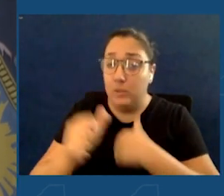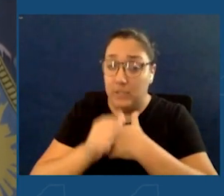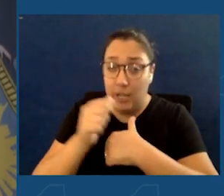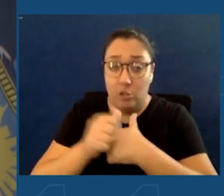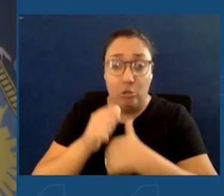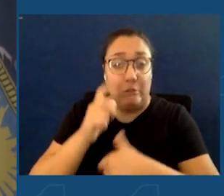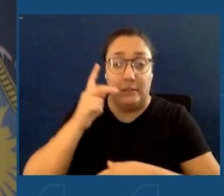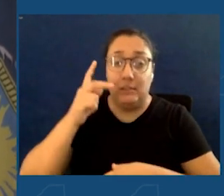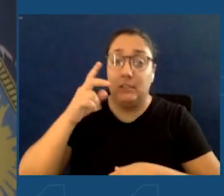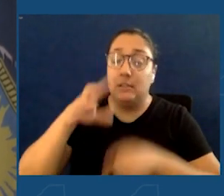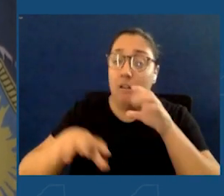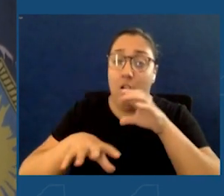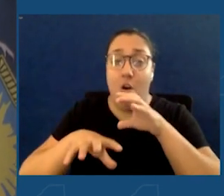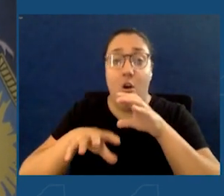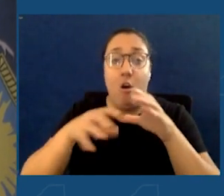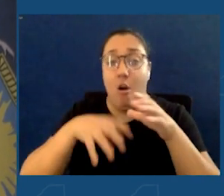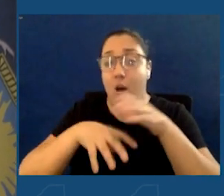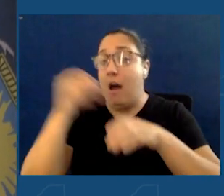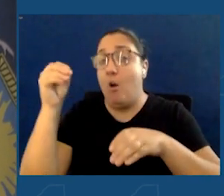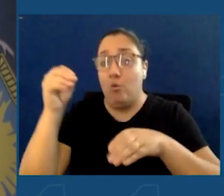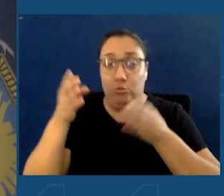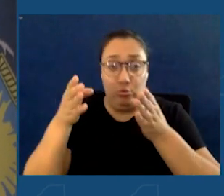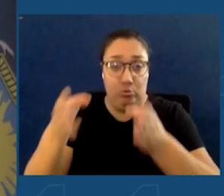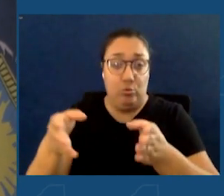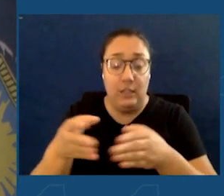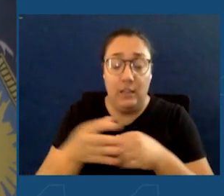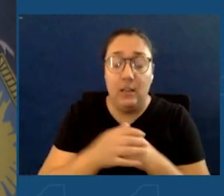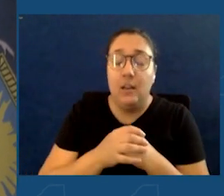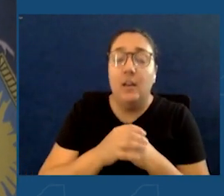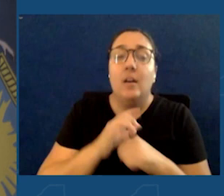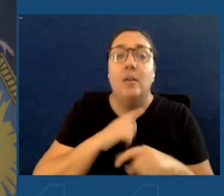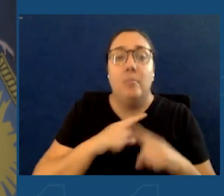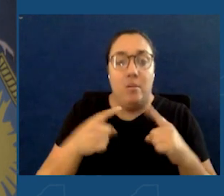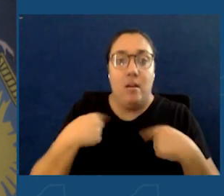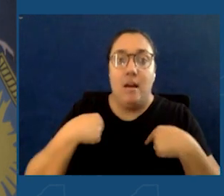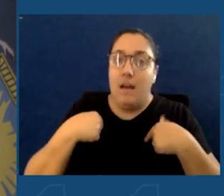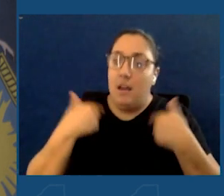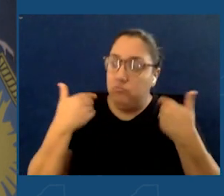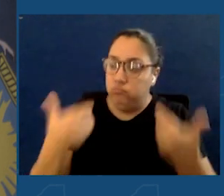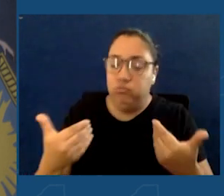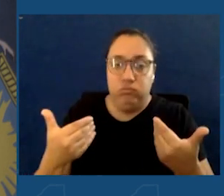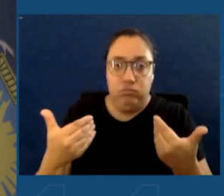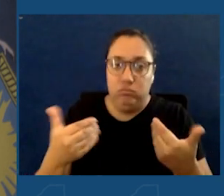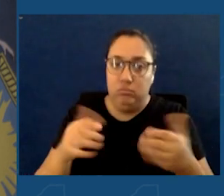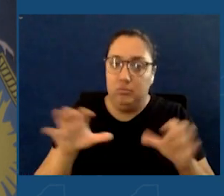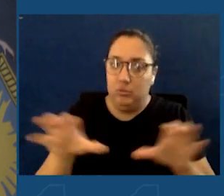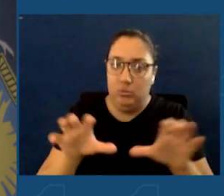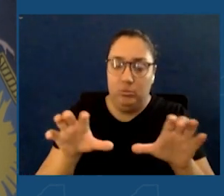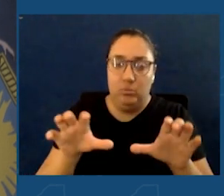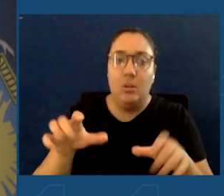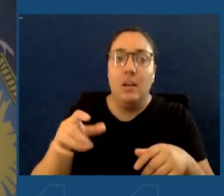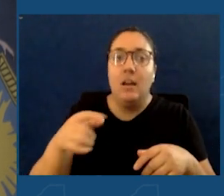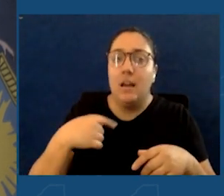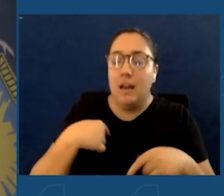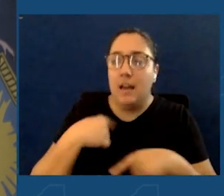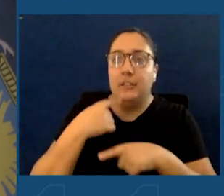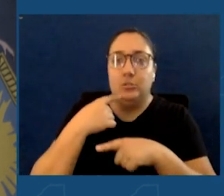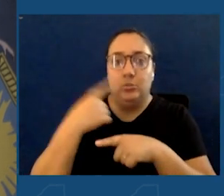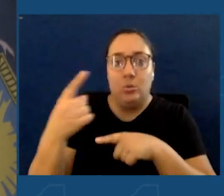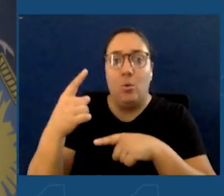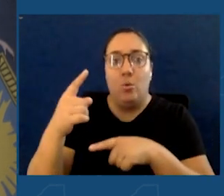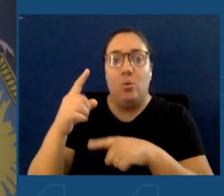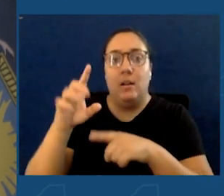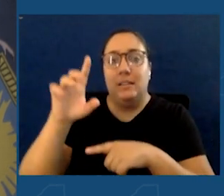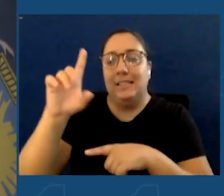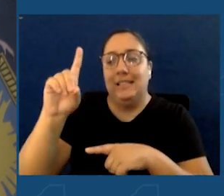being properly executed. But I took action in my own hands. I directed the Department of Corrections